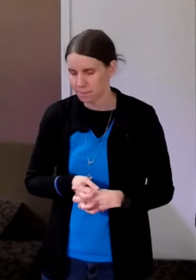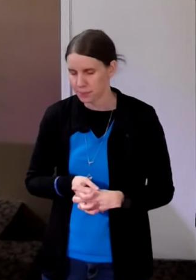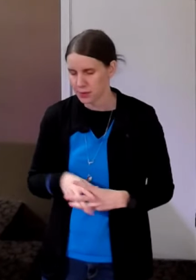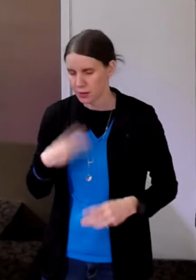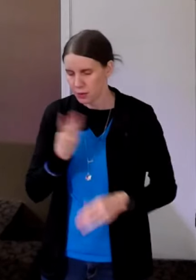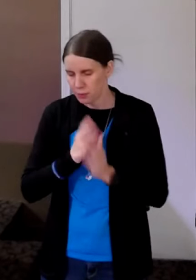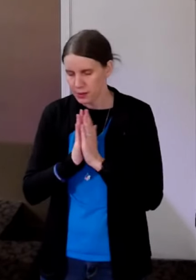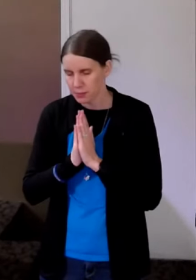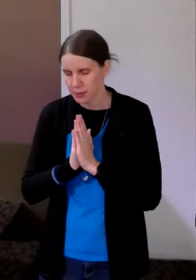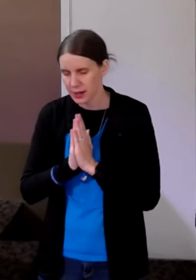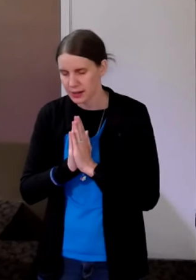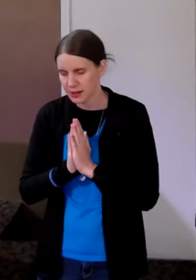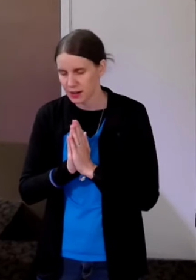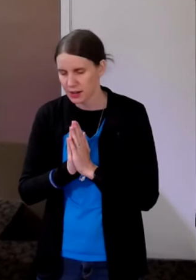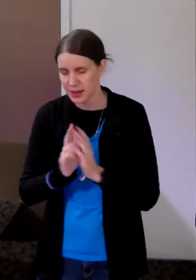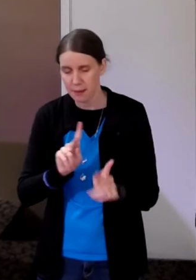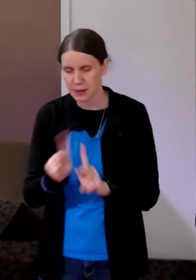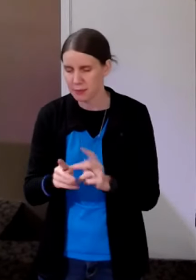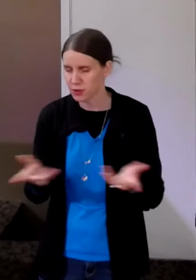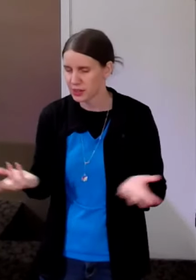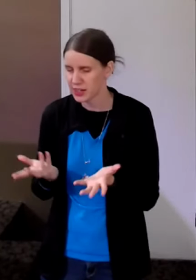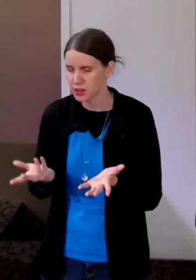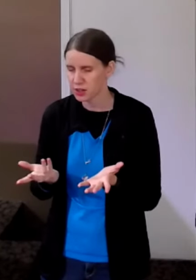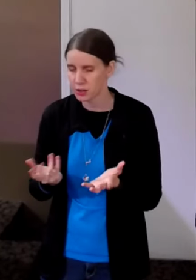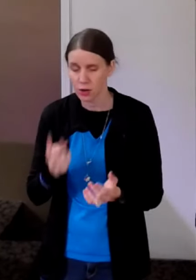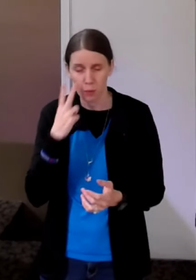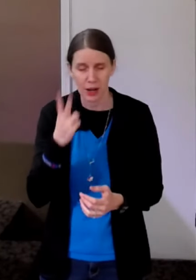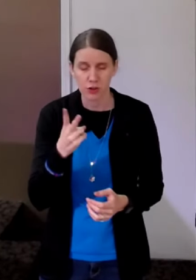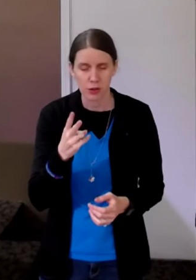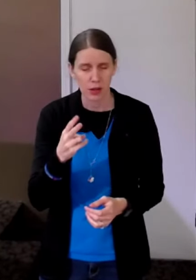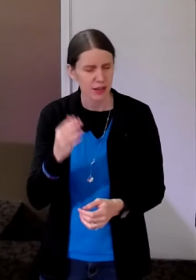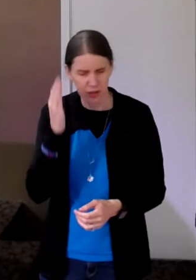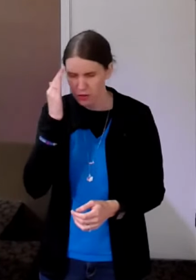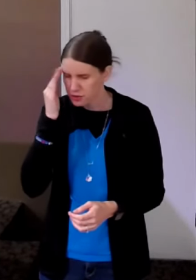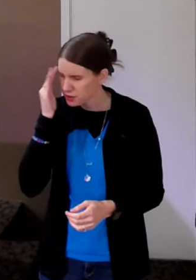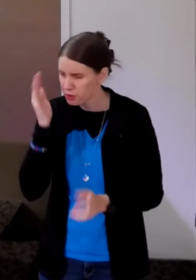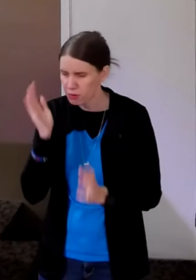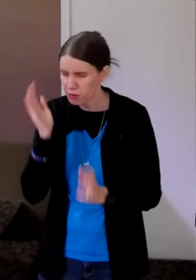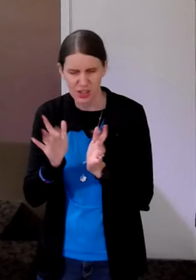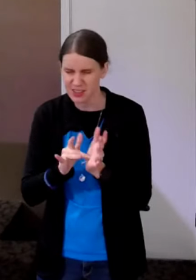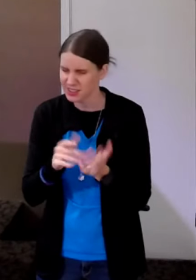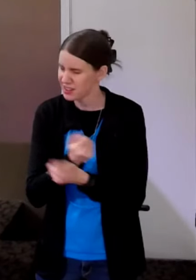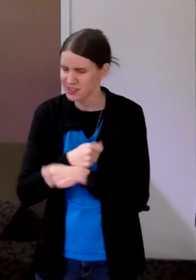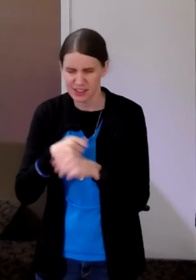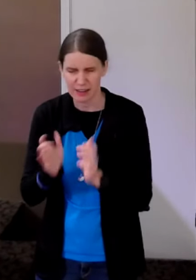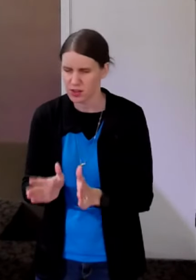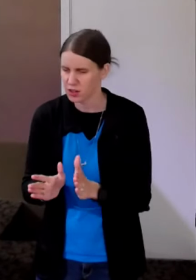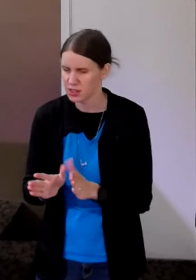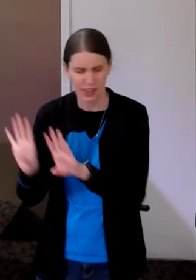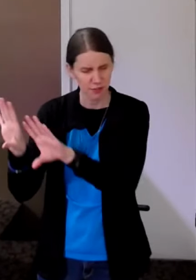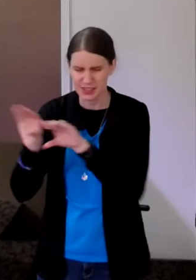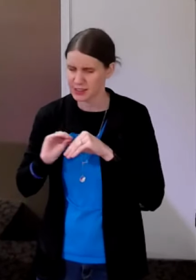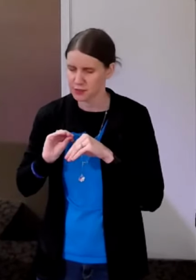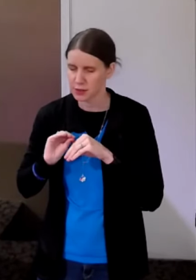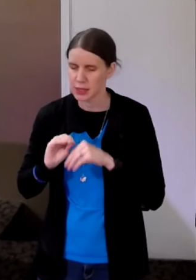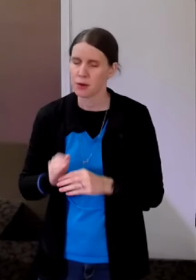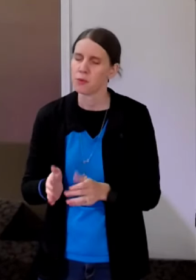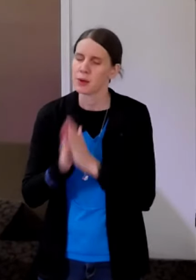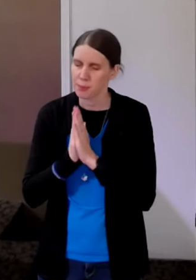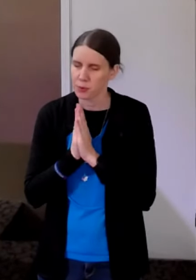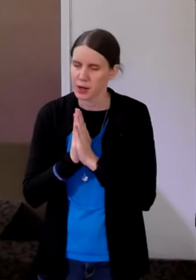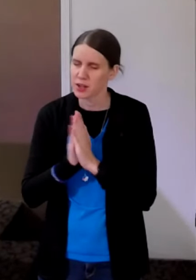We pray, Lord, that for everyone that is here without Jesus, who doesn't know Jesus as Savior yet, Lord, that today